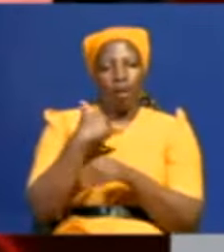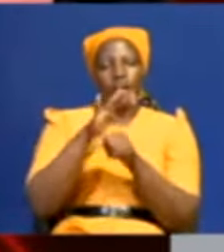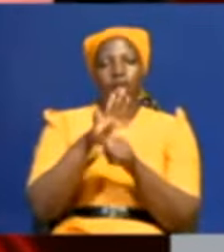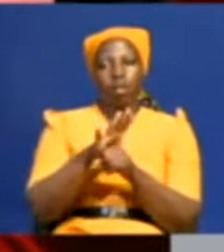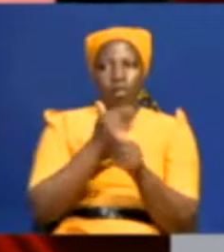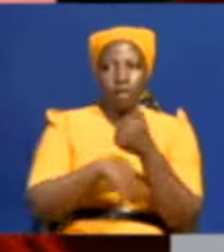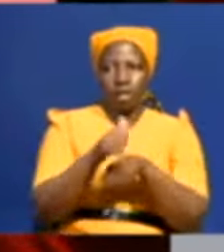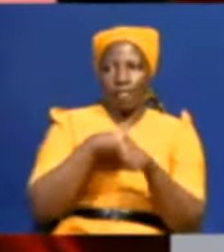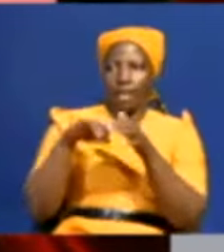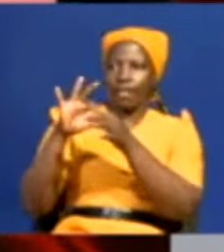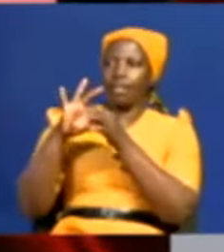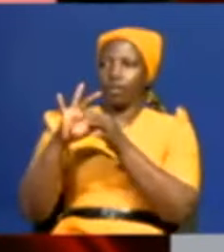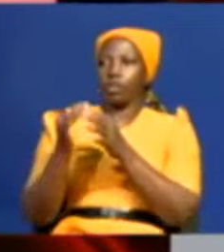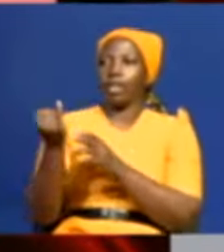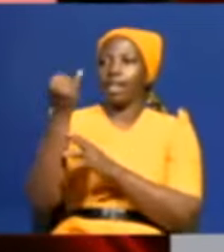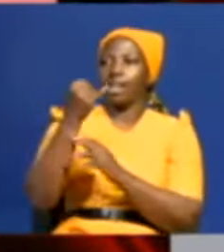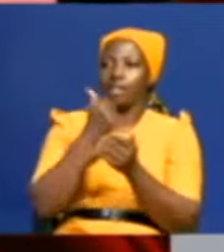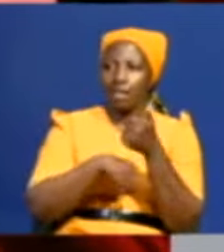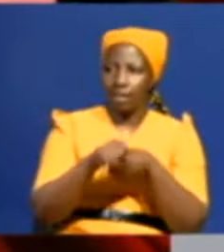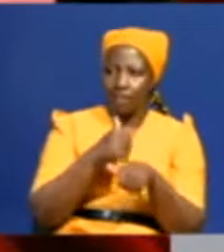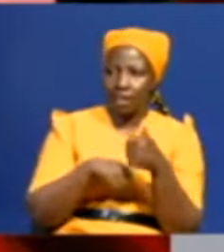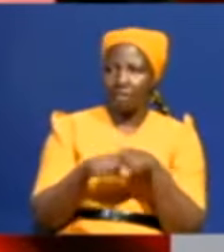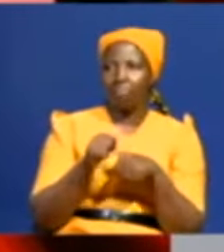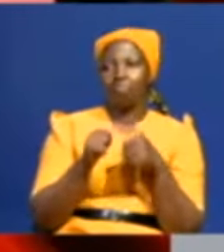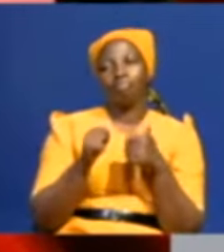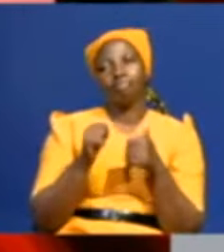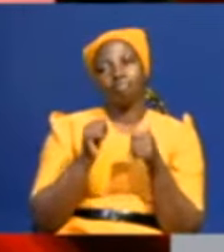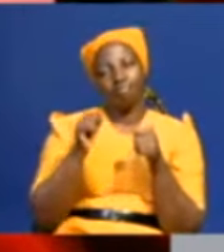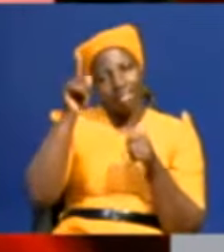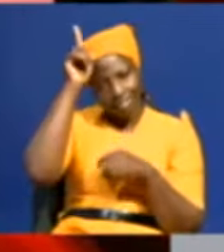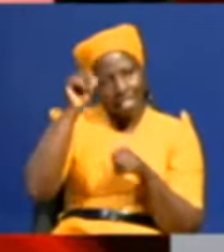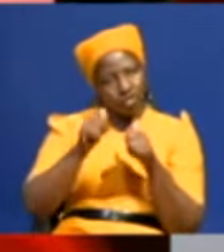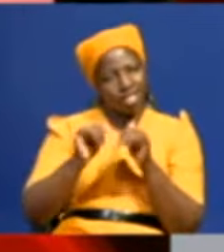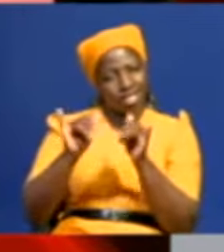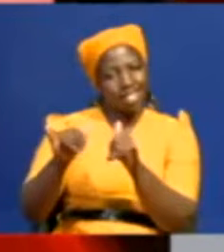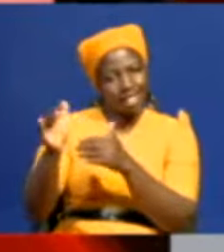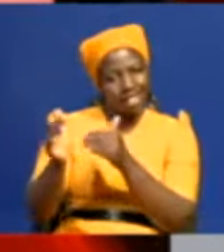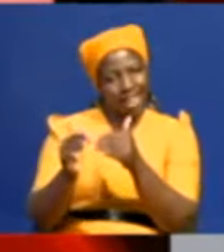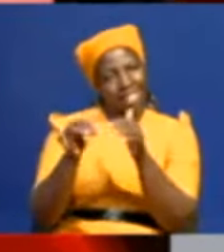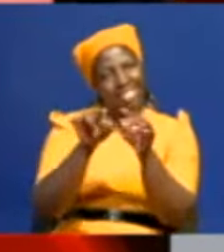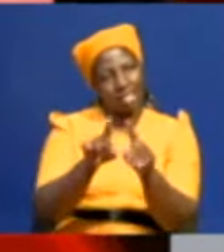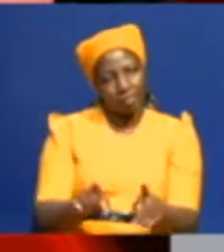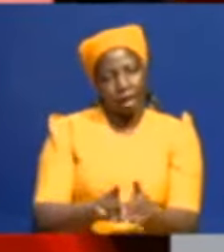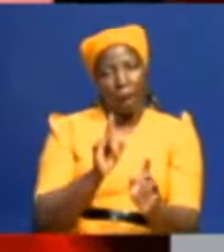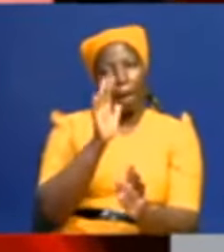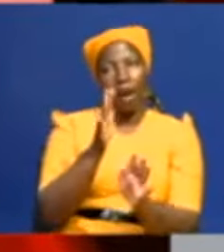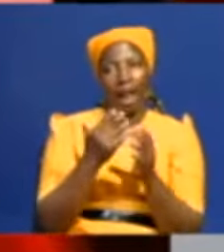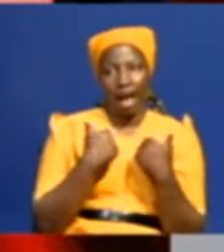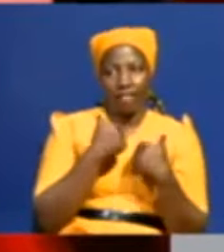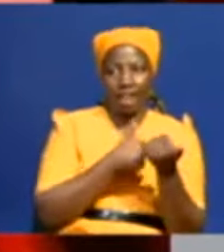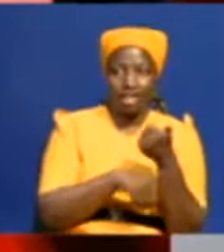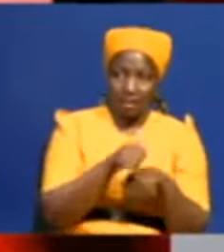activities, cultural artifacts as display in the villages that just beside me here, and will be staging activities